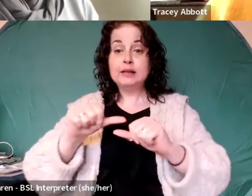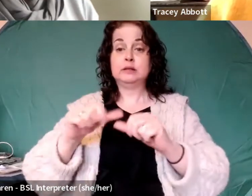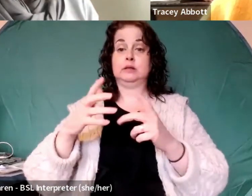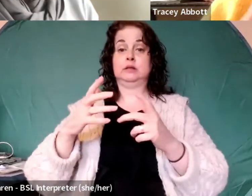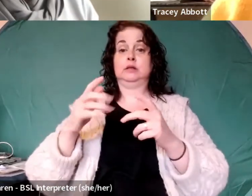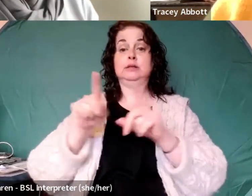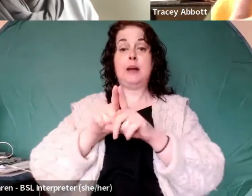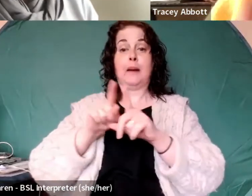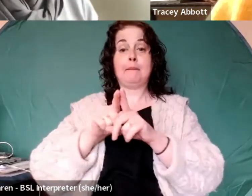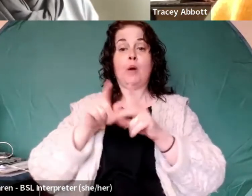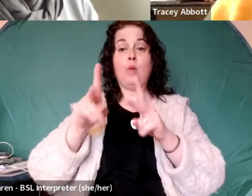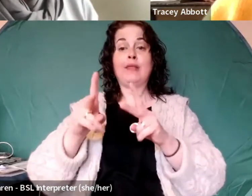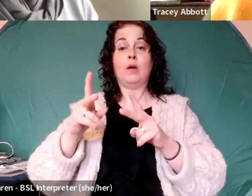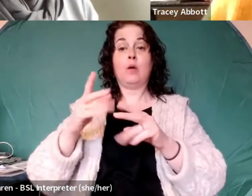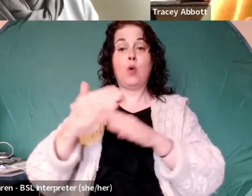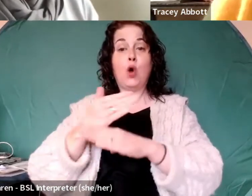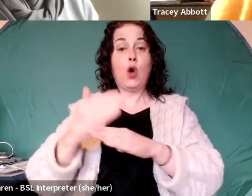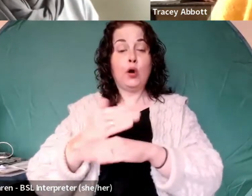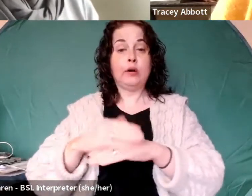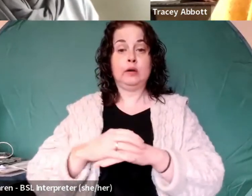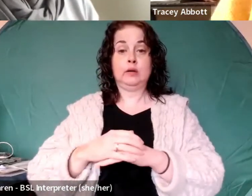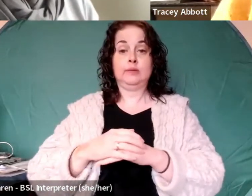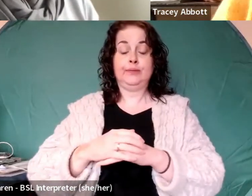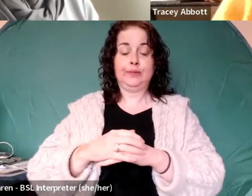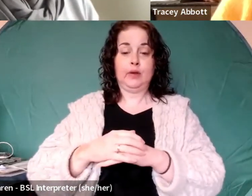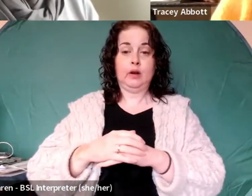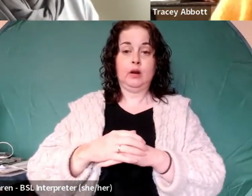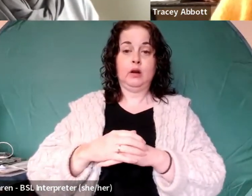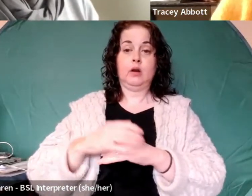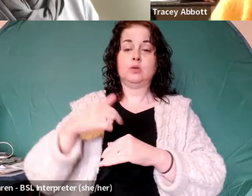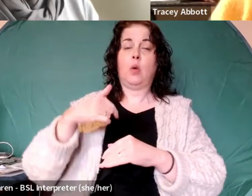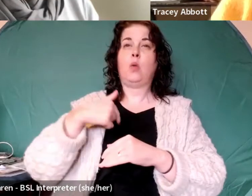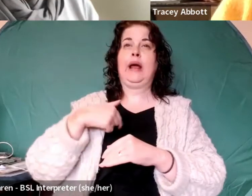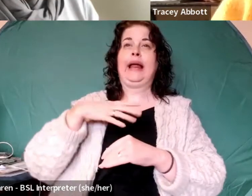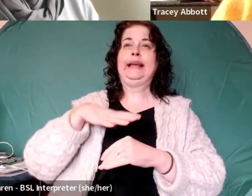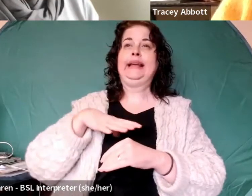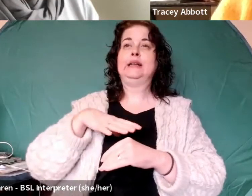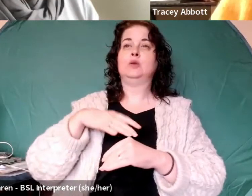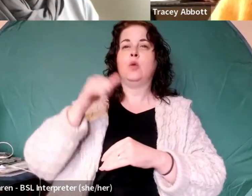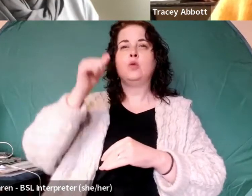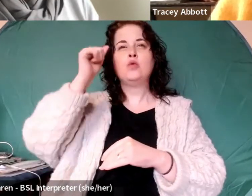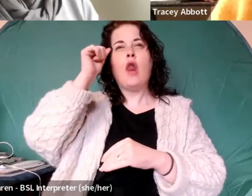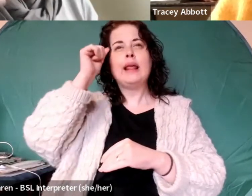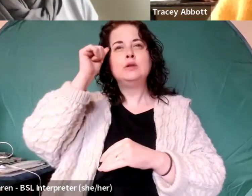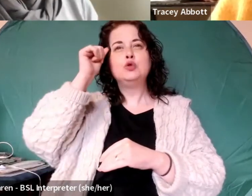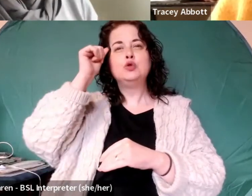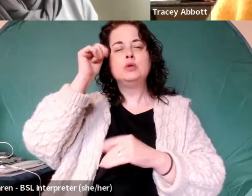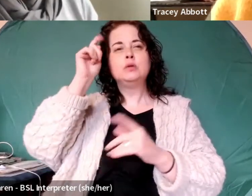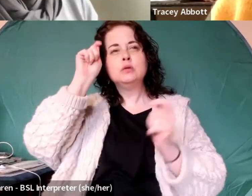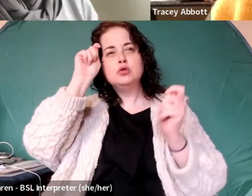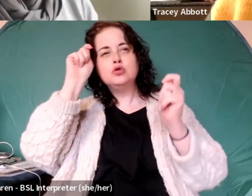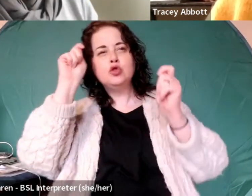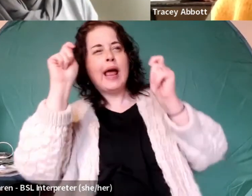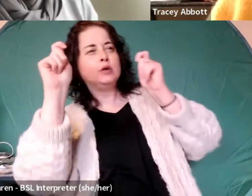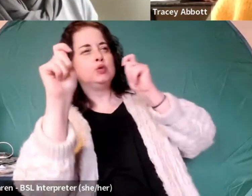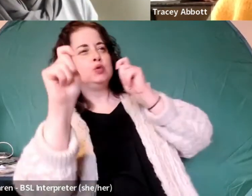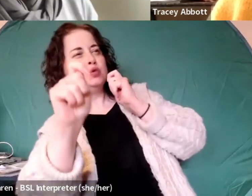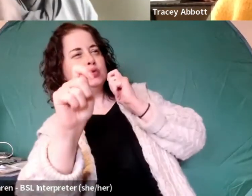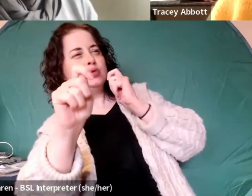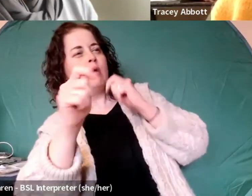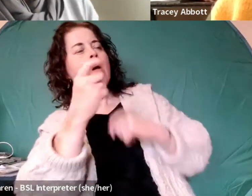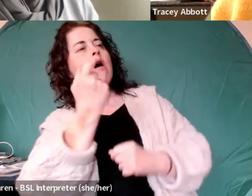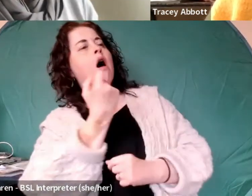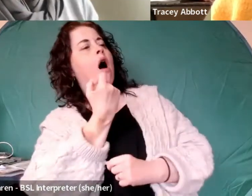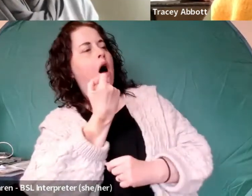same methods of working, et cetera, et cetera. So we need to shift the knowledge of a recruiter to understanding what it's